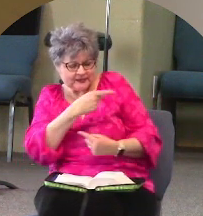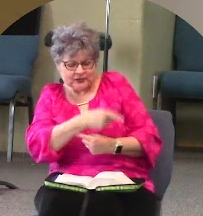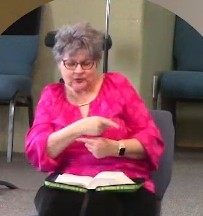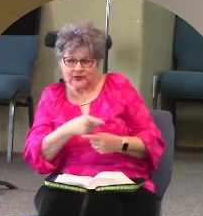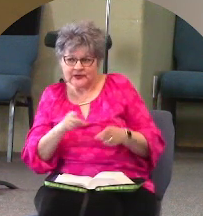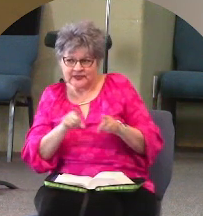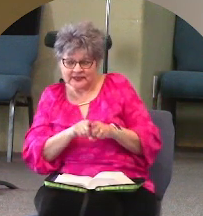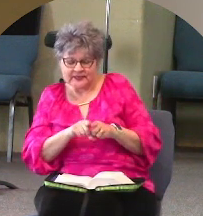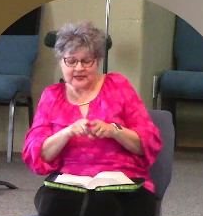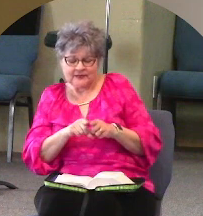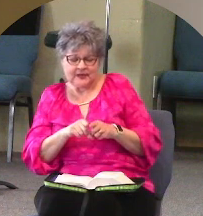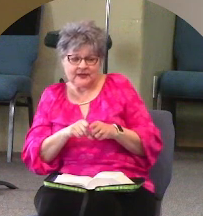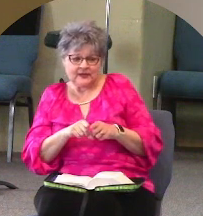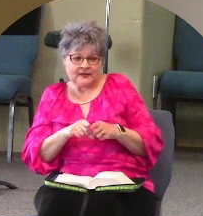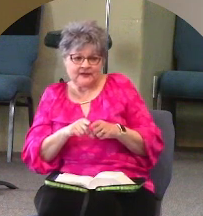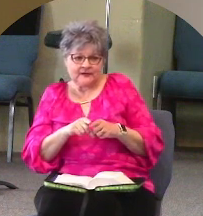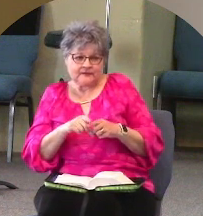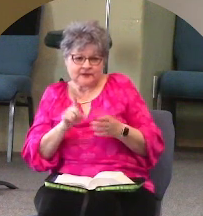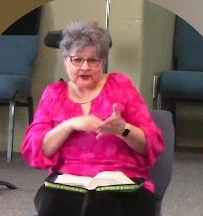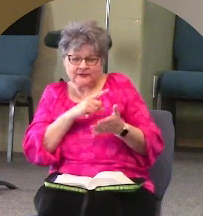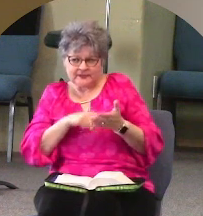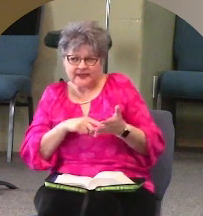same sentence of condemnation?